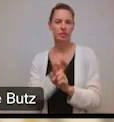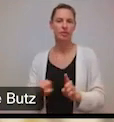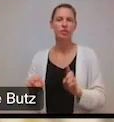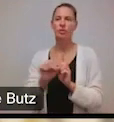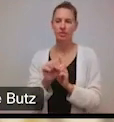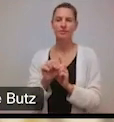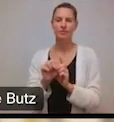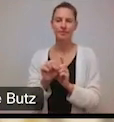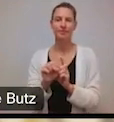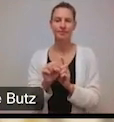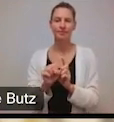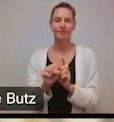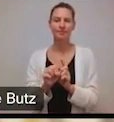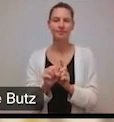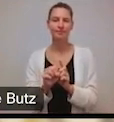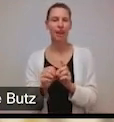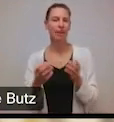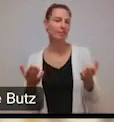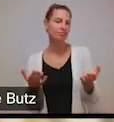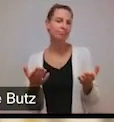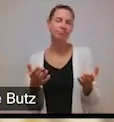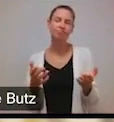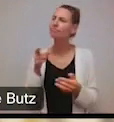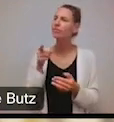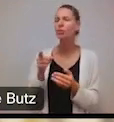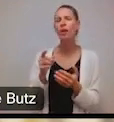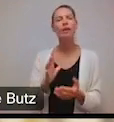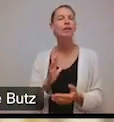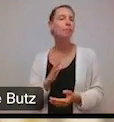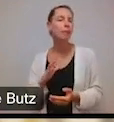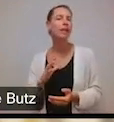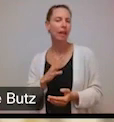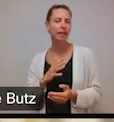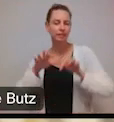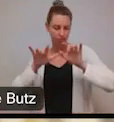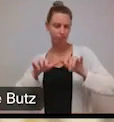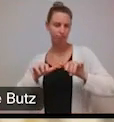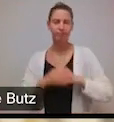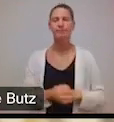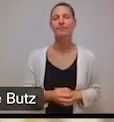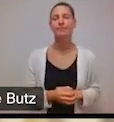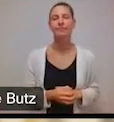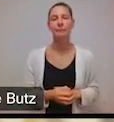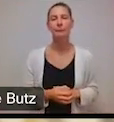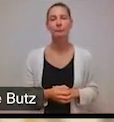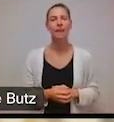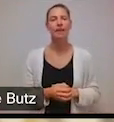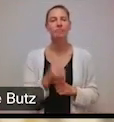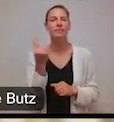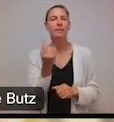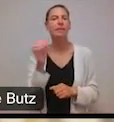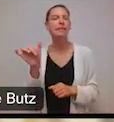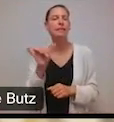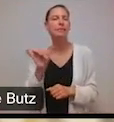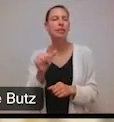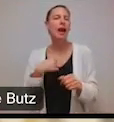being, you're just being very polite in the email. So something to that effect. I hope you